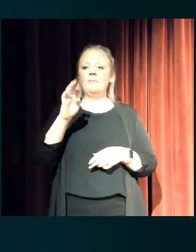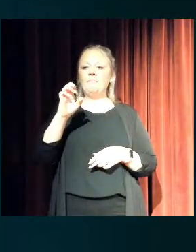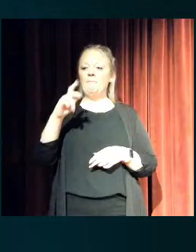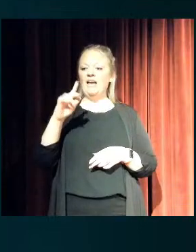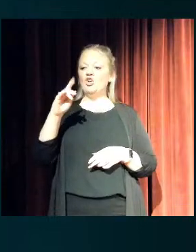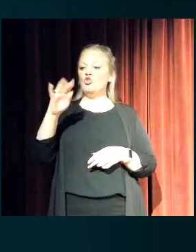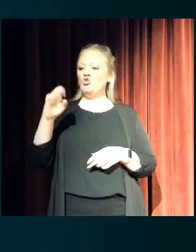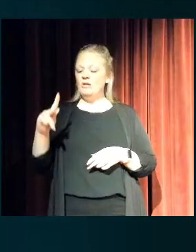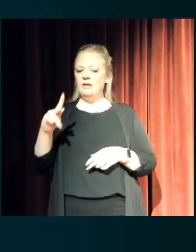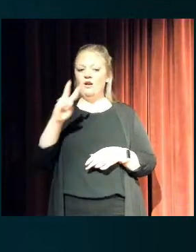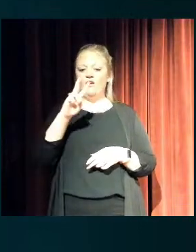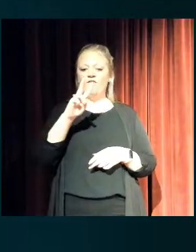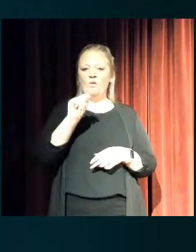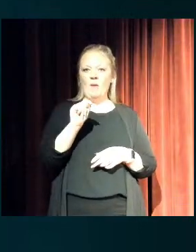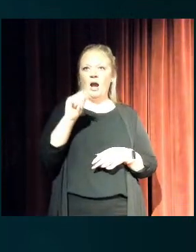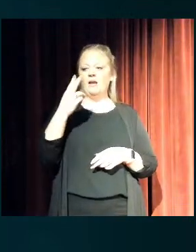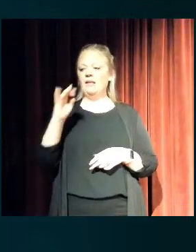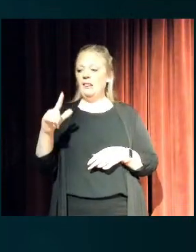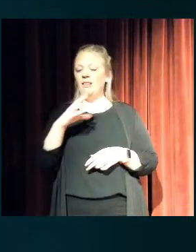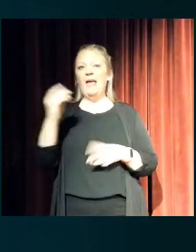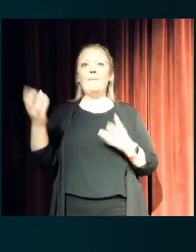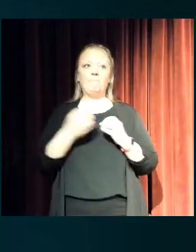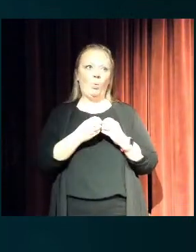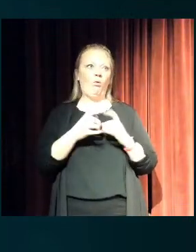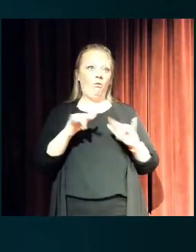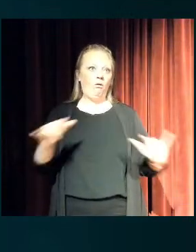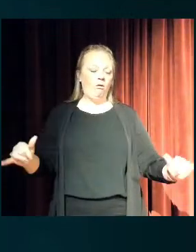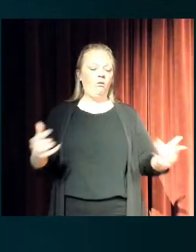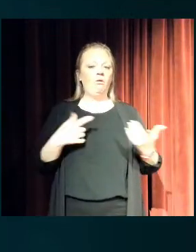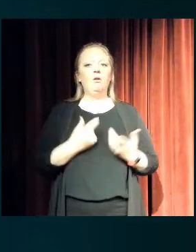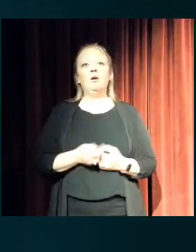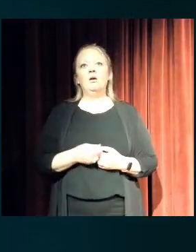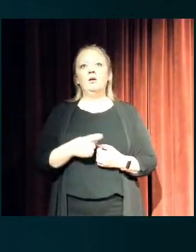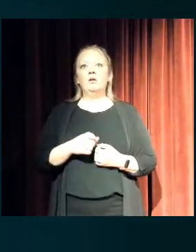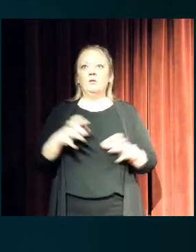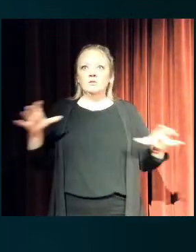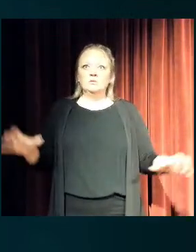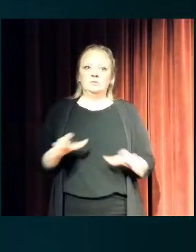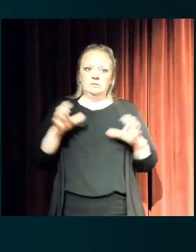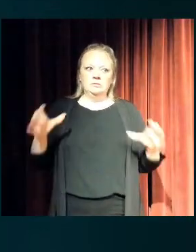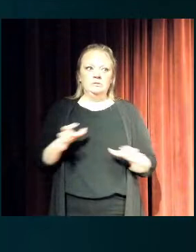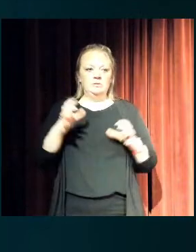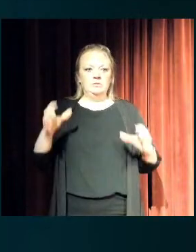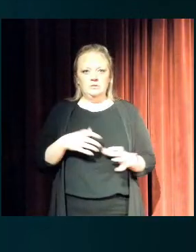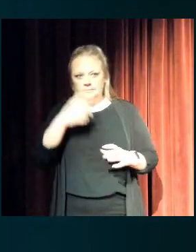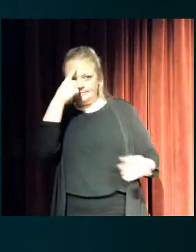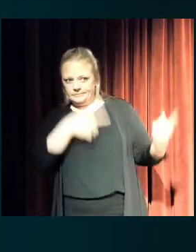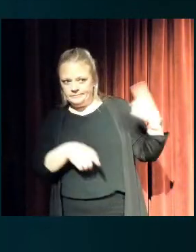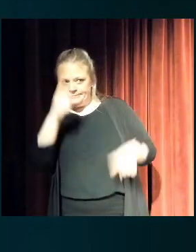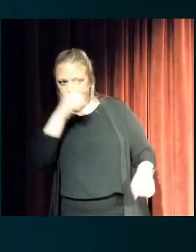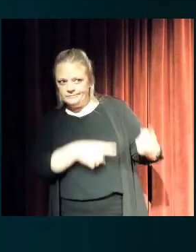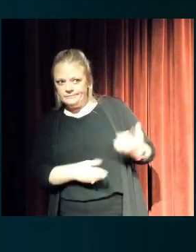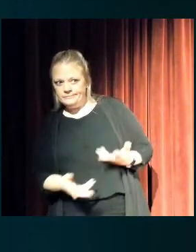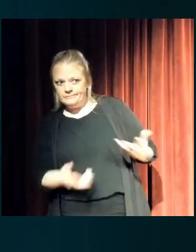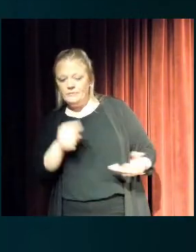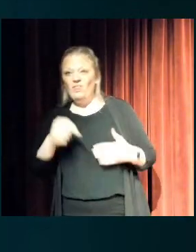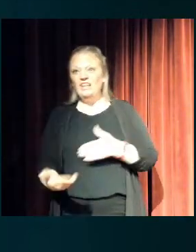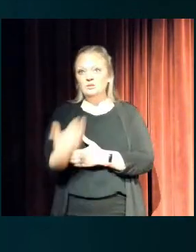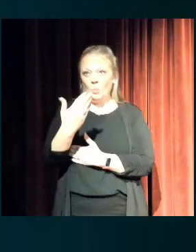Road, Vermont Hill Road, and more. While it took some extra work and good old-fashioned compromise, this